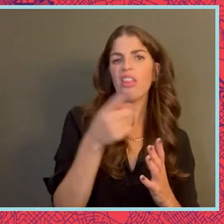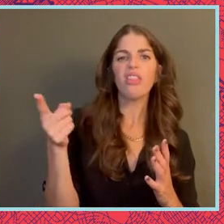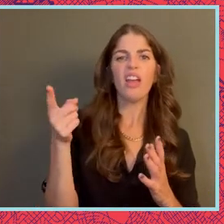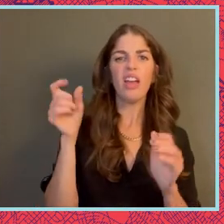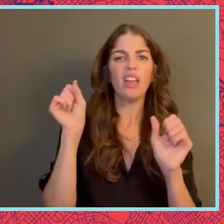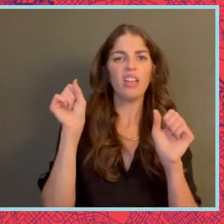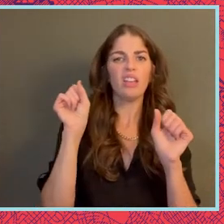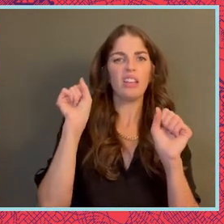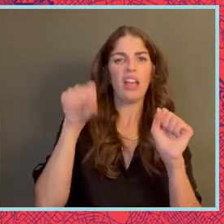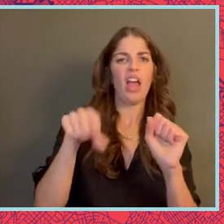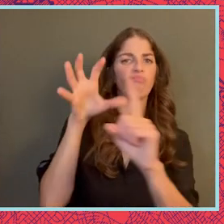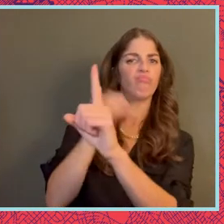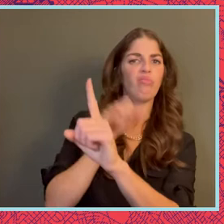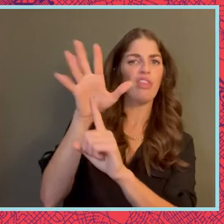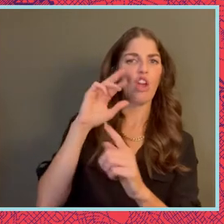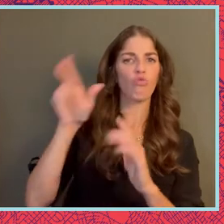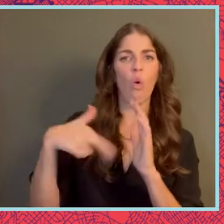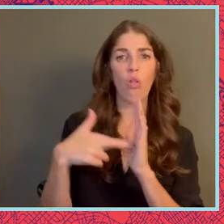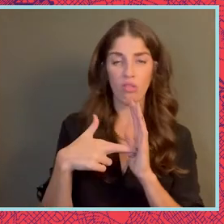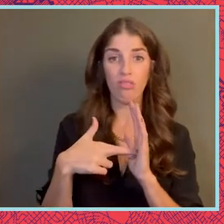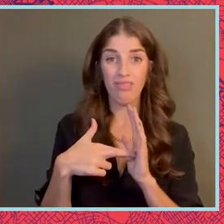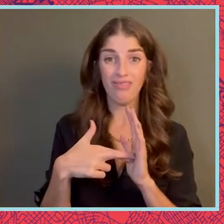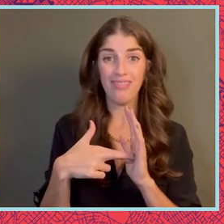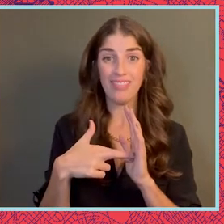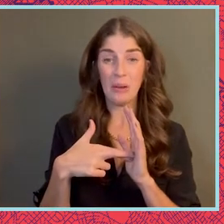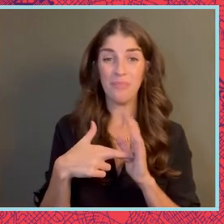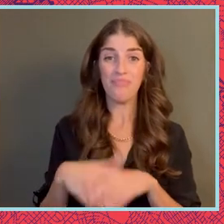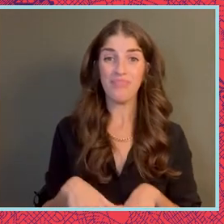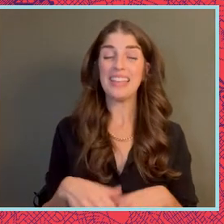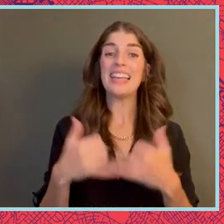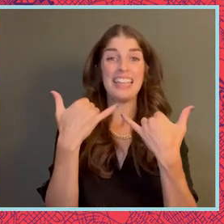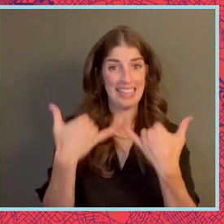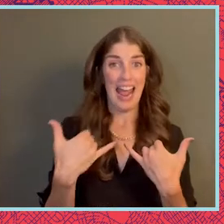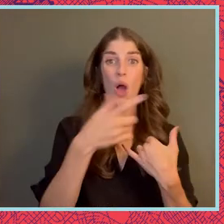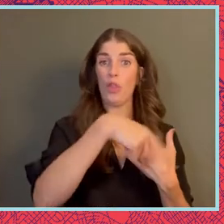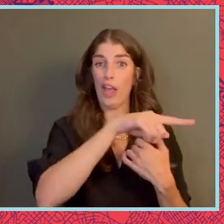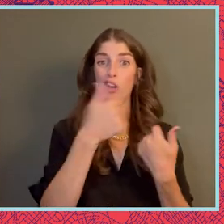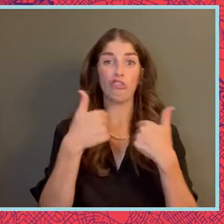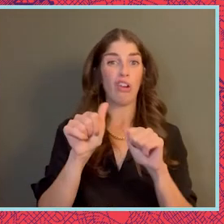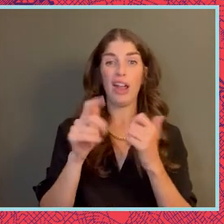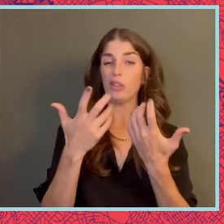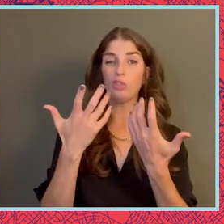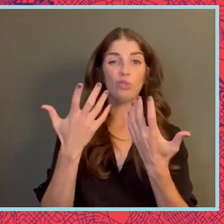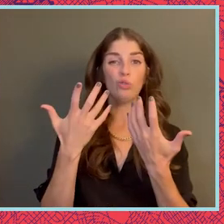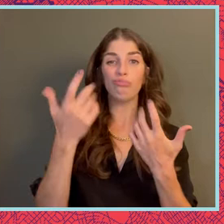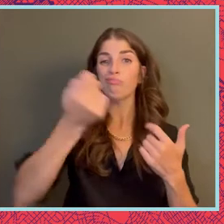their role, and they're in the process now of trying to take down